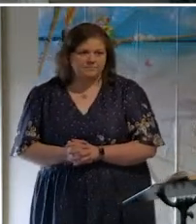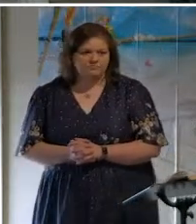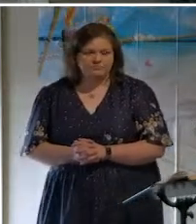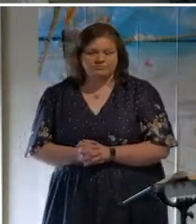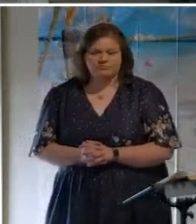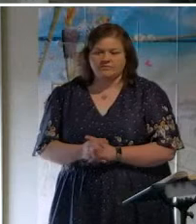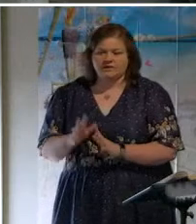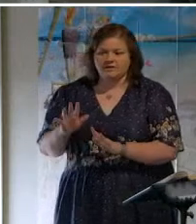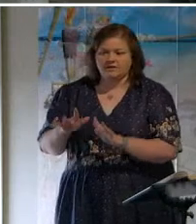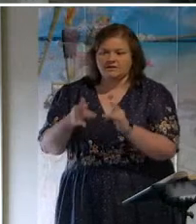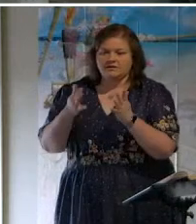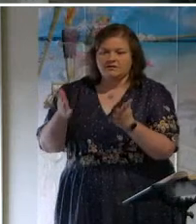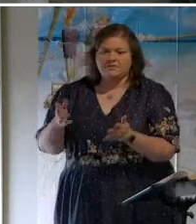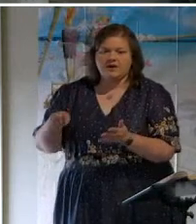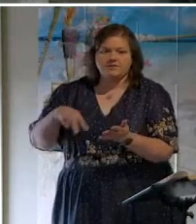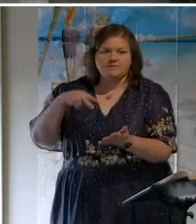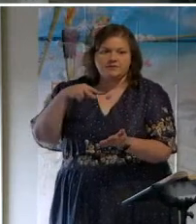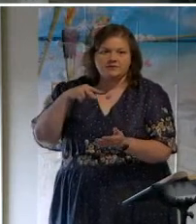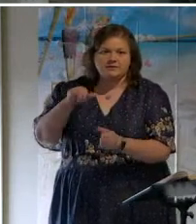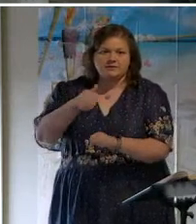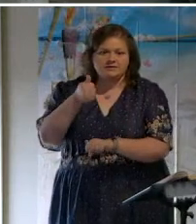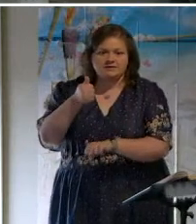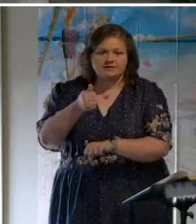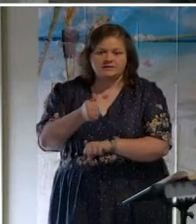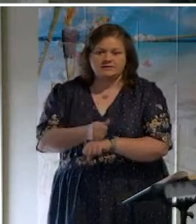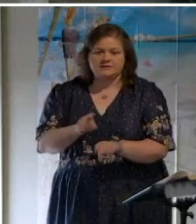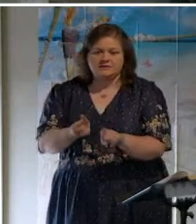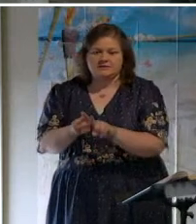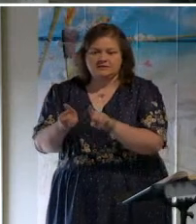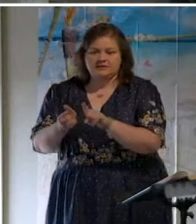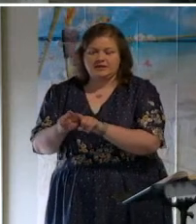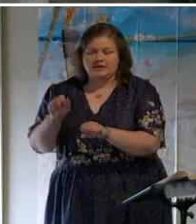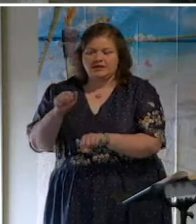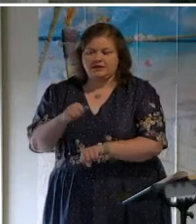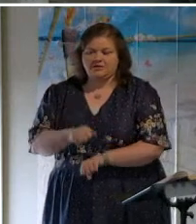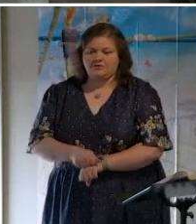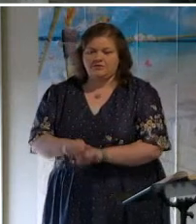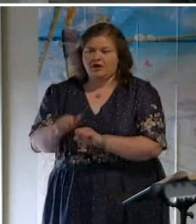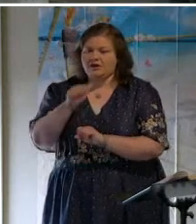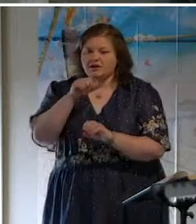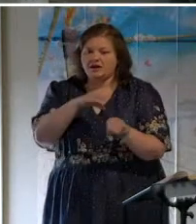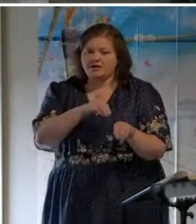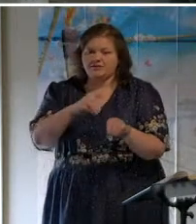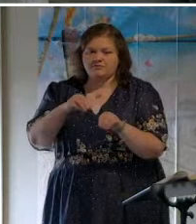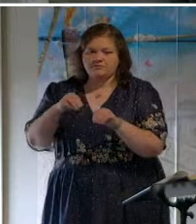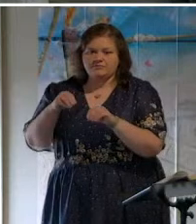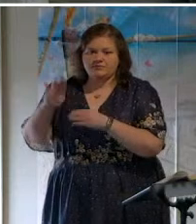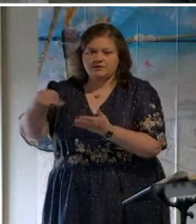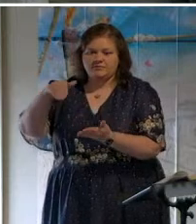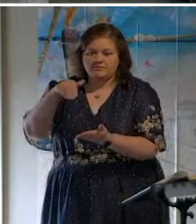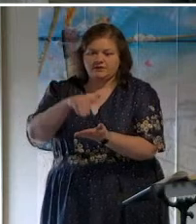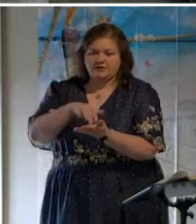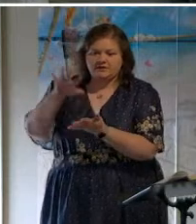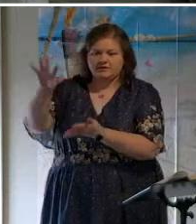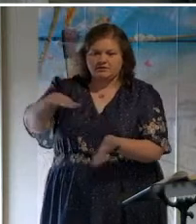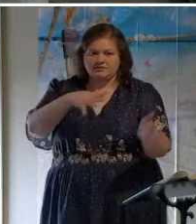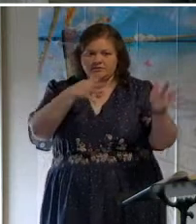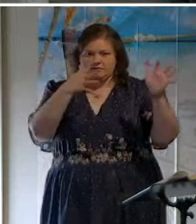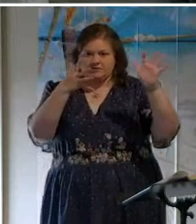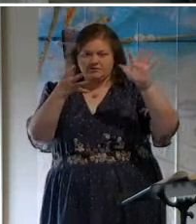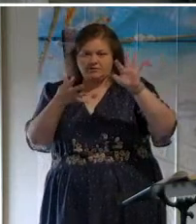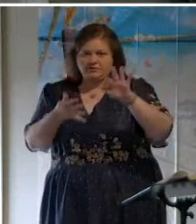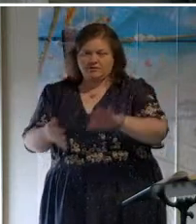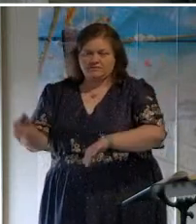The Bible stands like a rock undaunted mid the raging storms